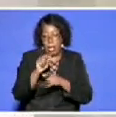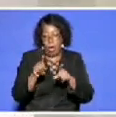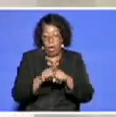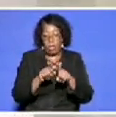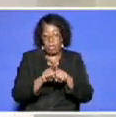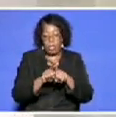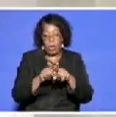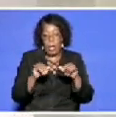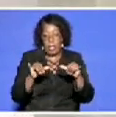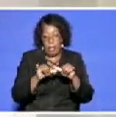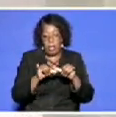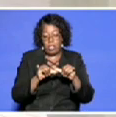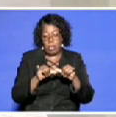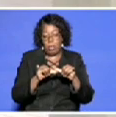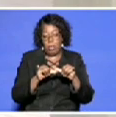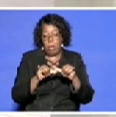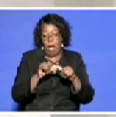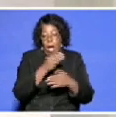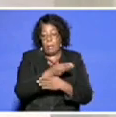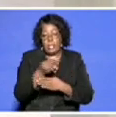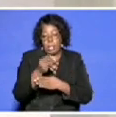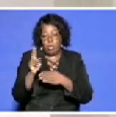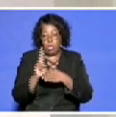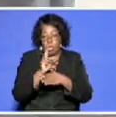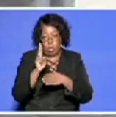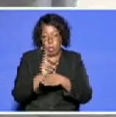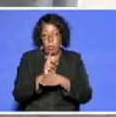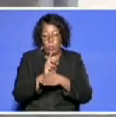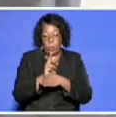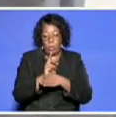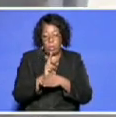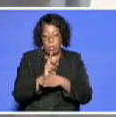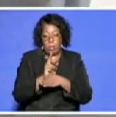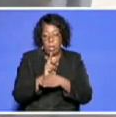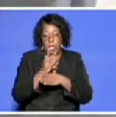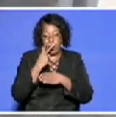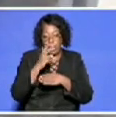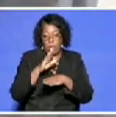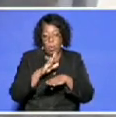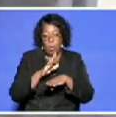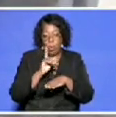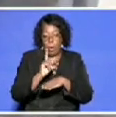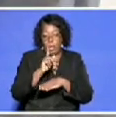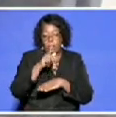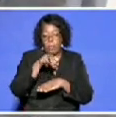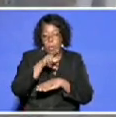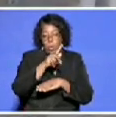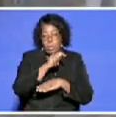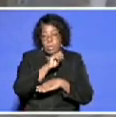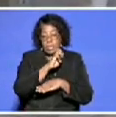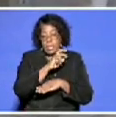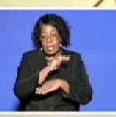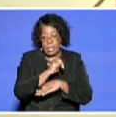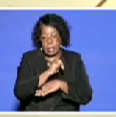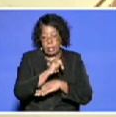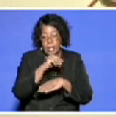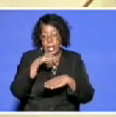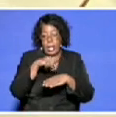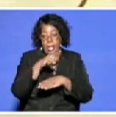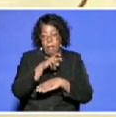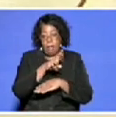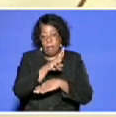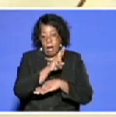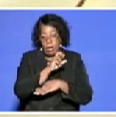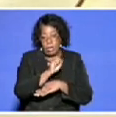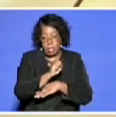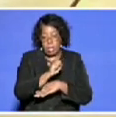RNA, a type of genetic material used by the body to mimic one of the proteins in the virus that causes COVID-19. It notes, the result of